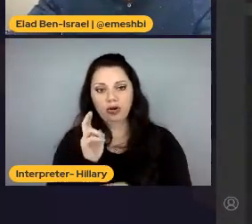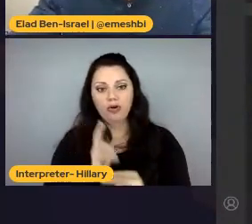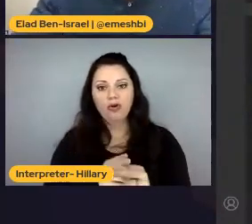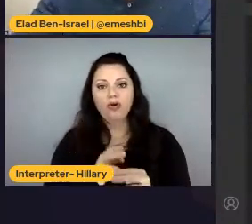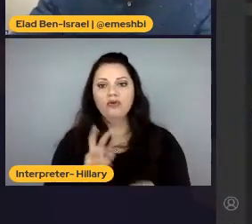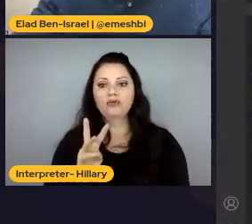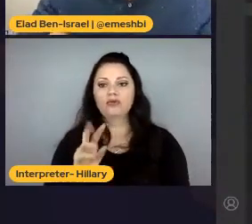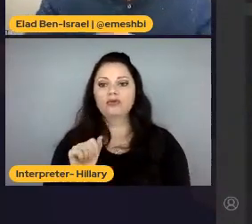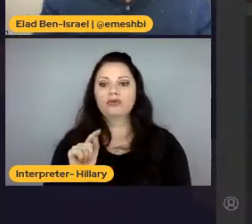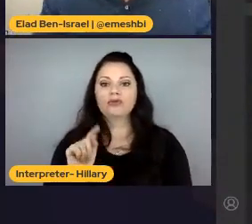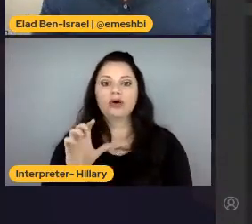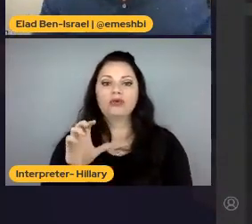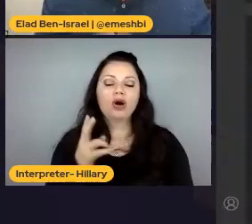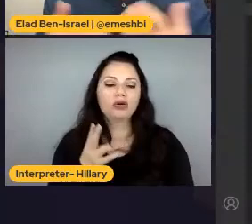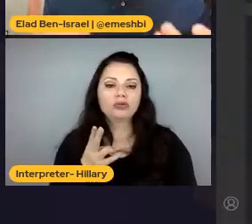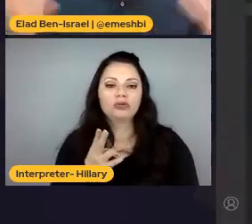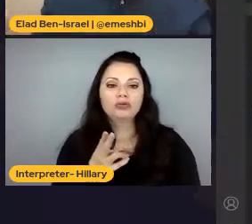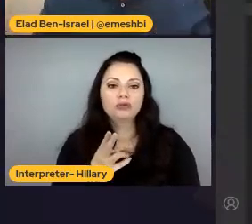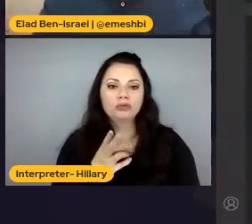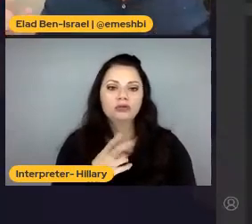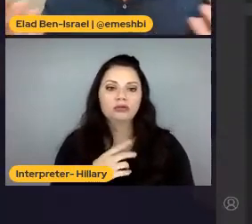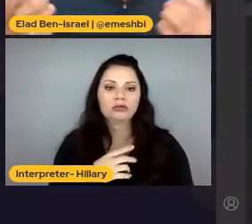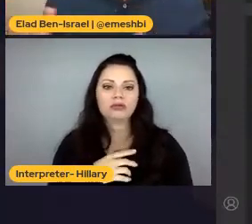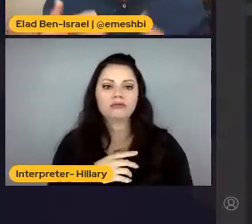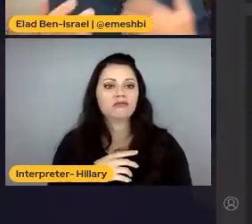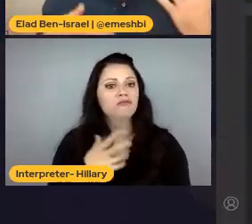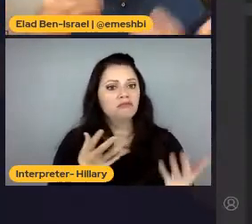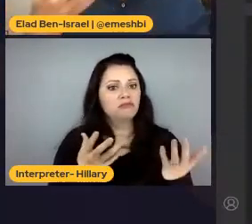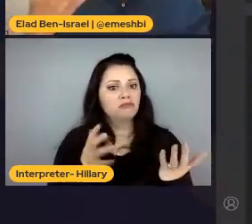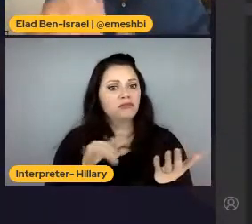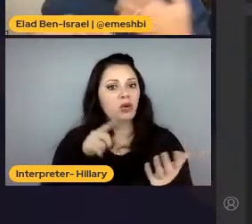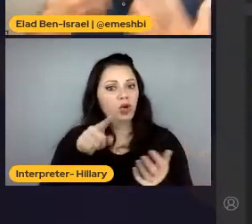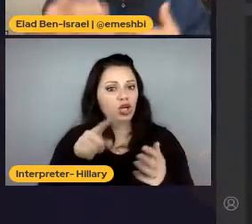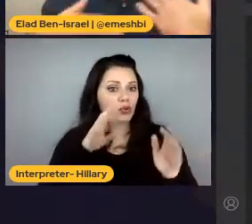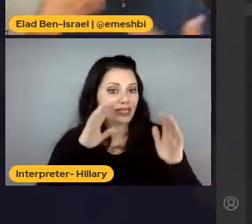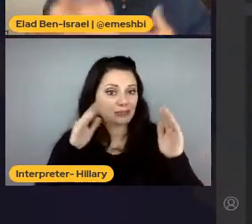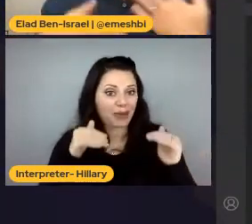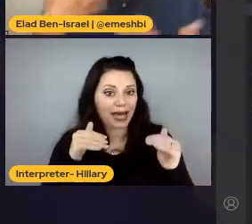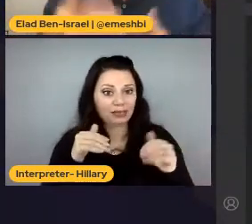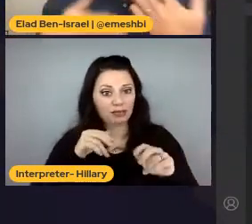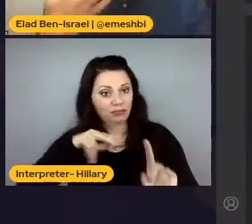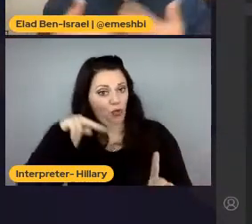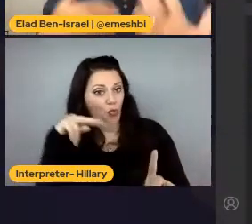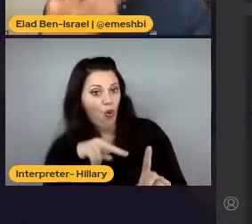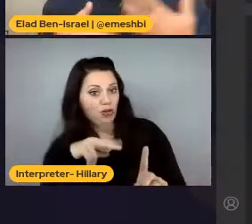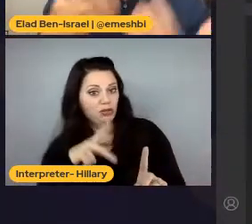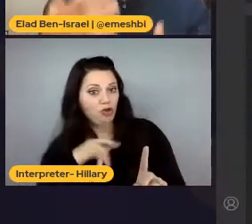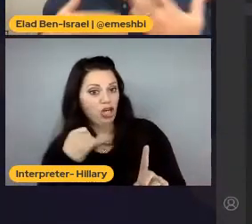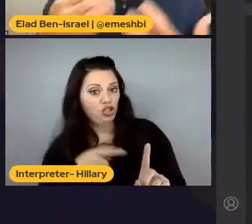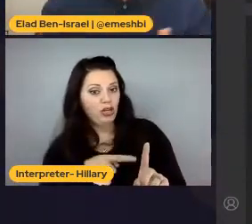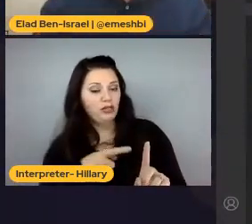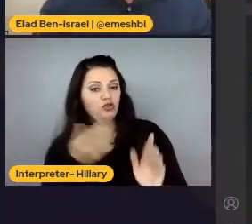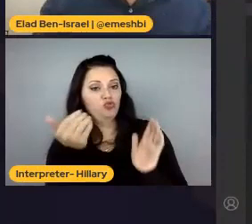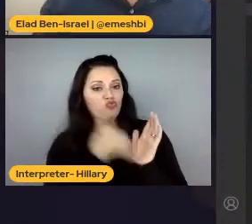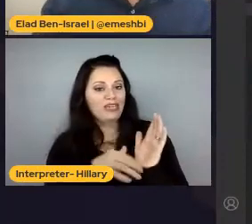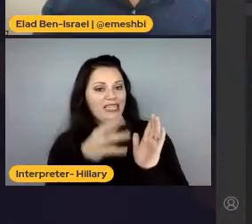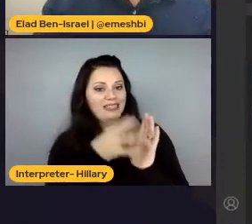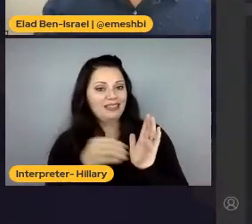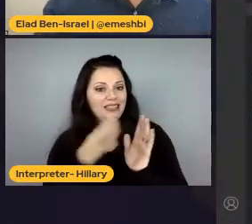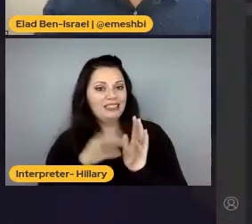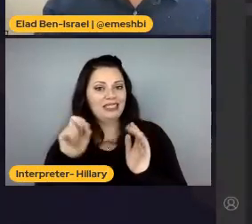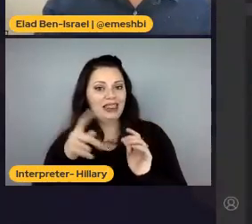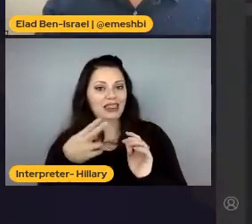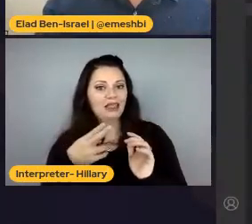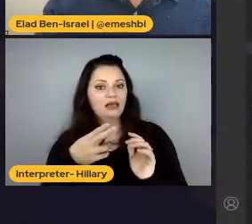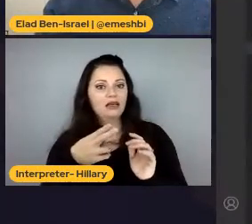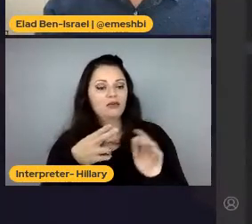Watch. And it's what you would expect. It basically just like watches your project and resynthesizes your project files as